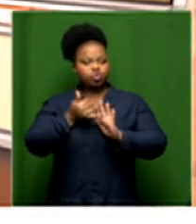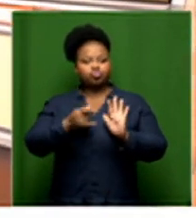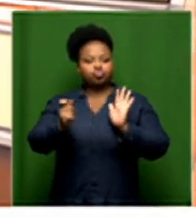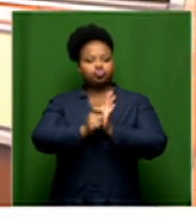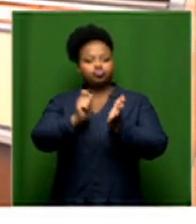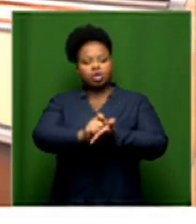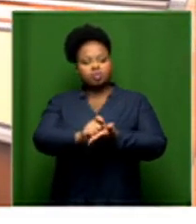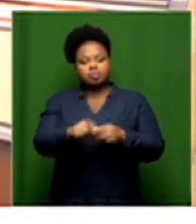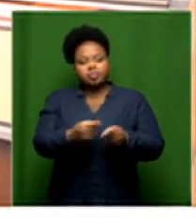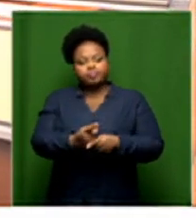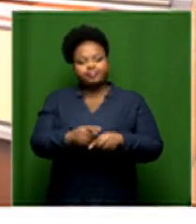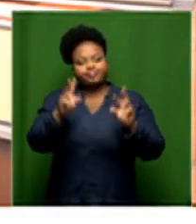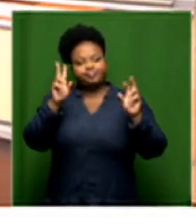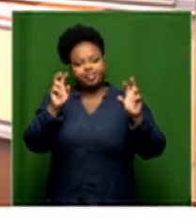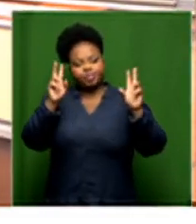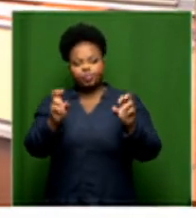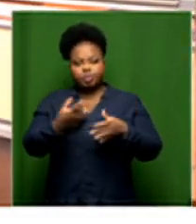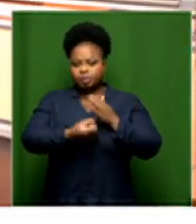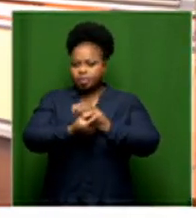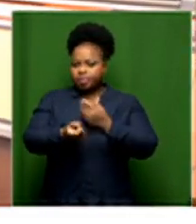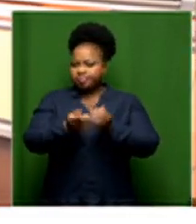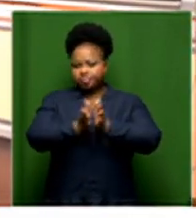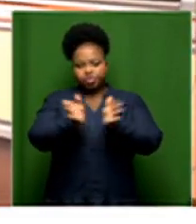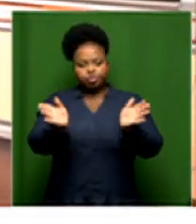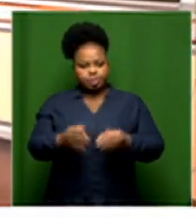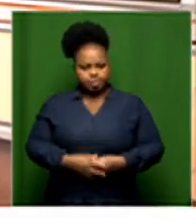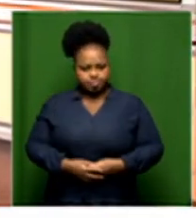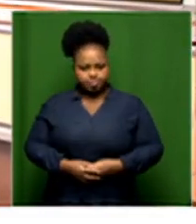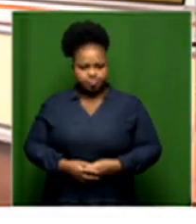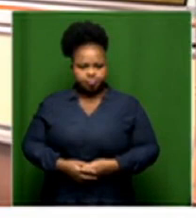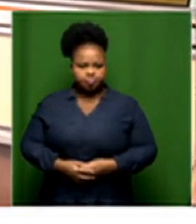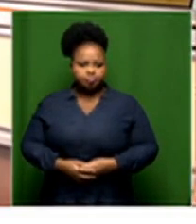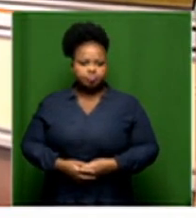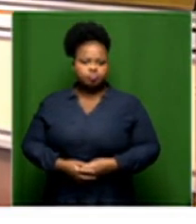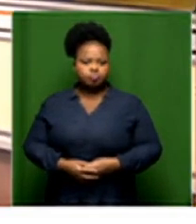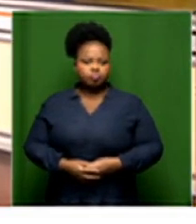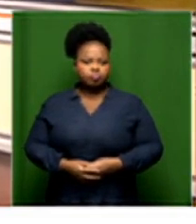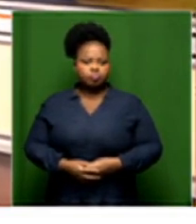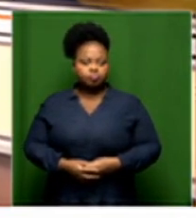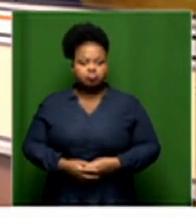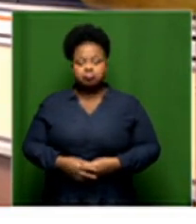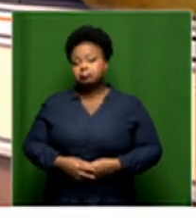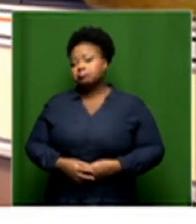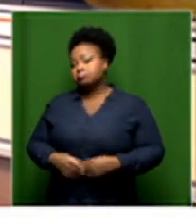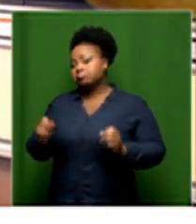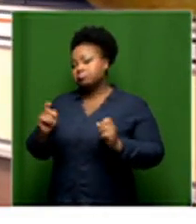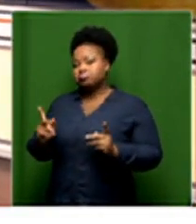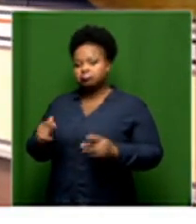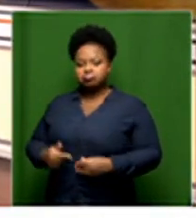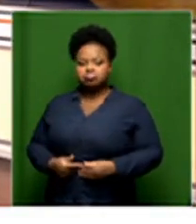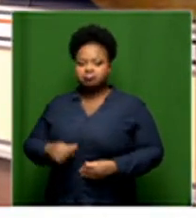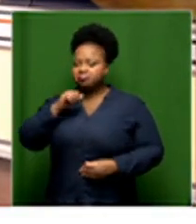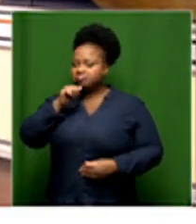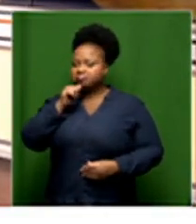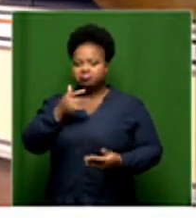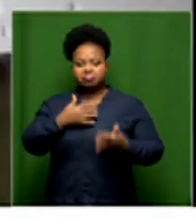writing about issues that are, taking place generally and around you? Okay, basically, wherever I go,